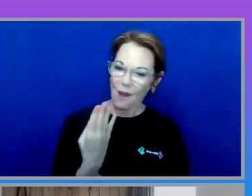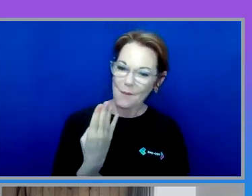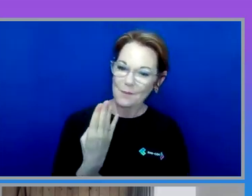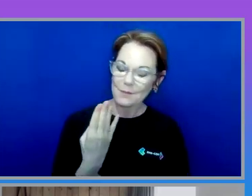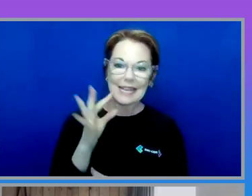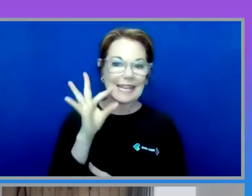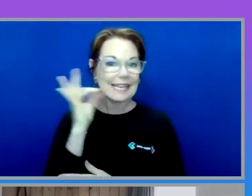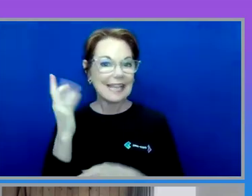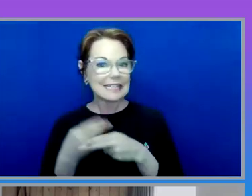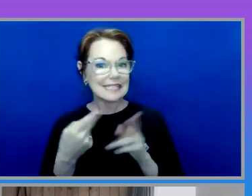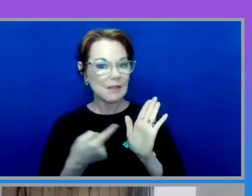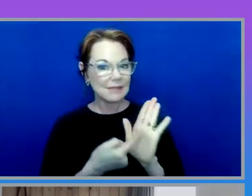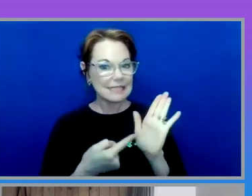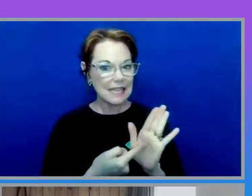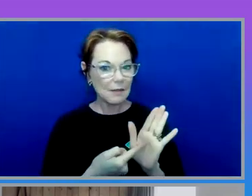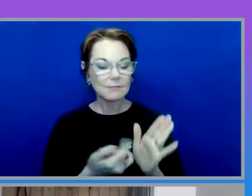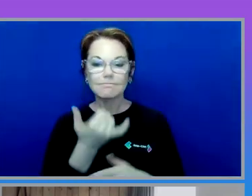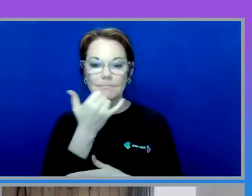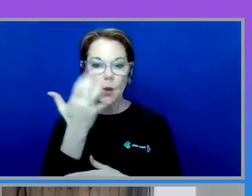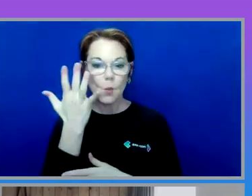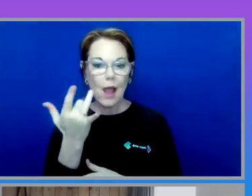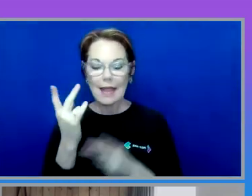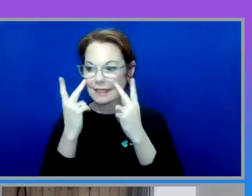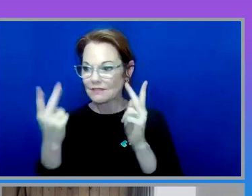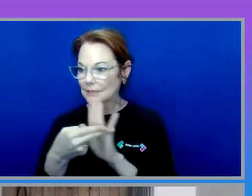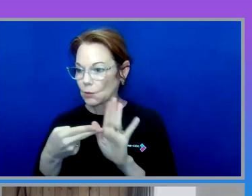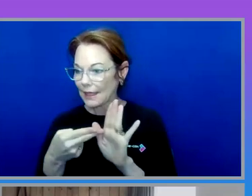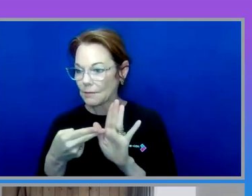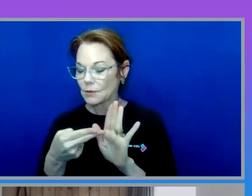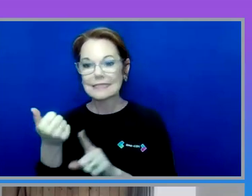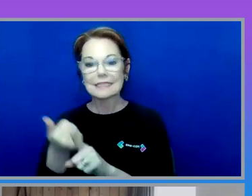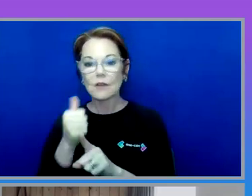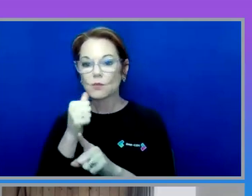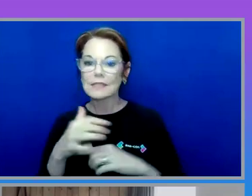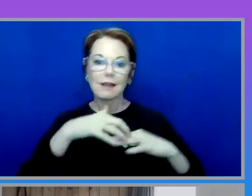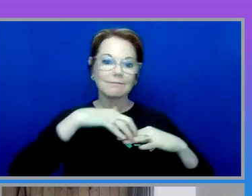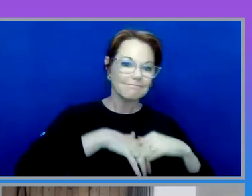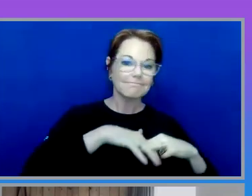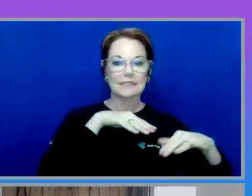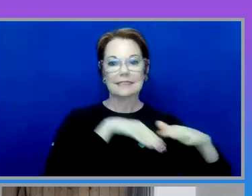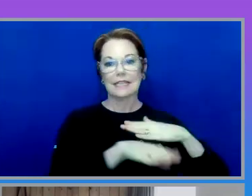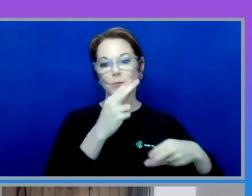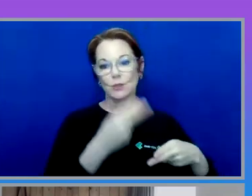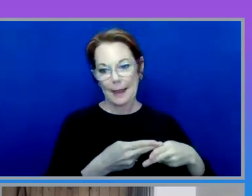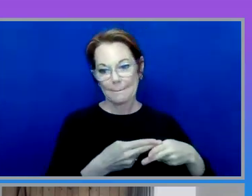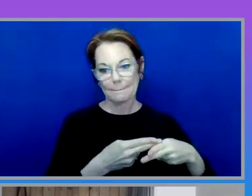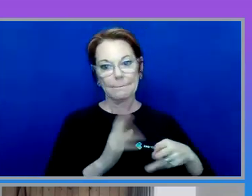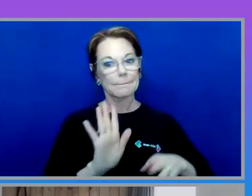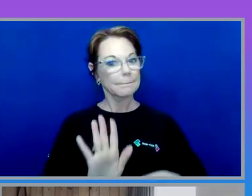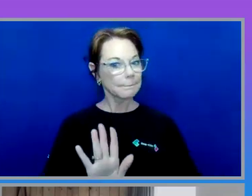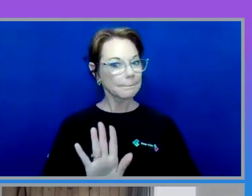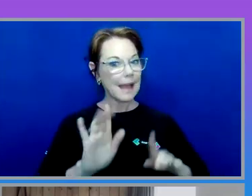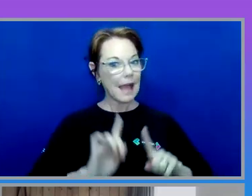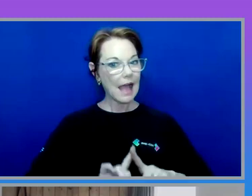the cat's name example, it was incorrect because the visible label wasn't in the accessible name. However,